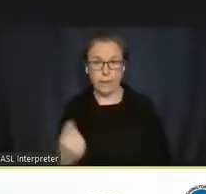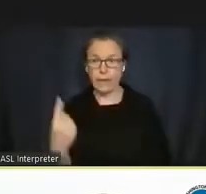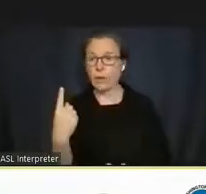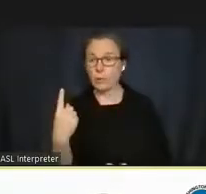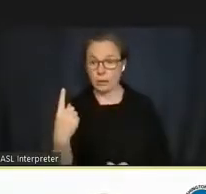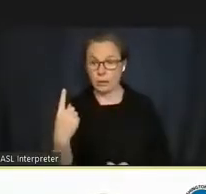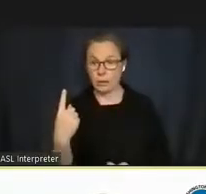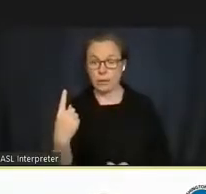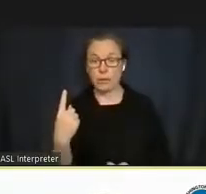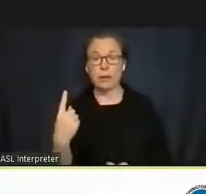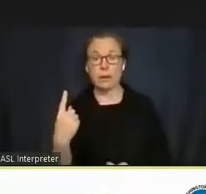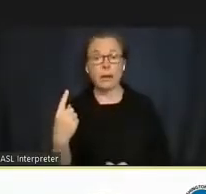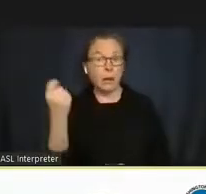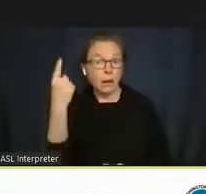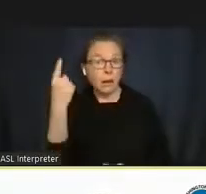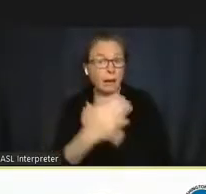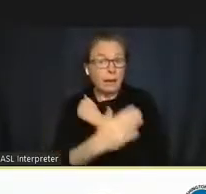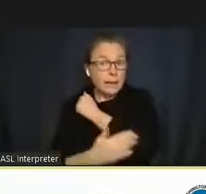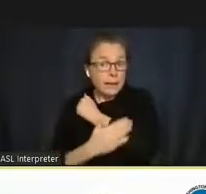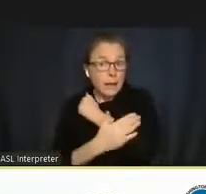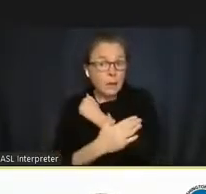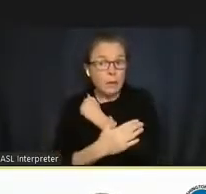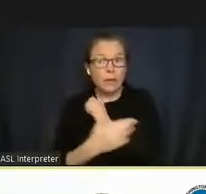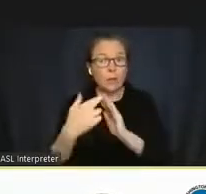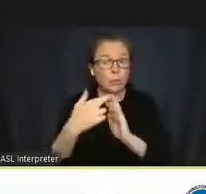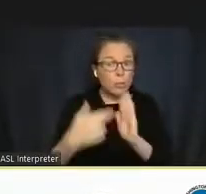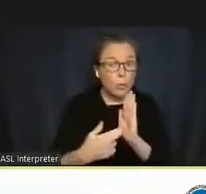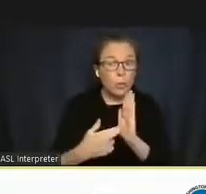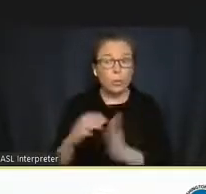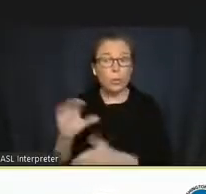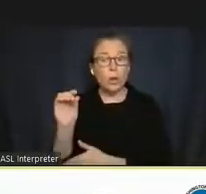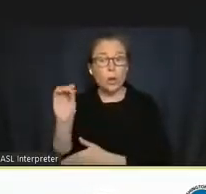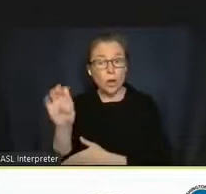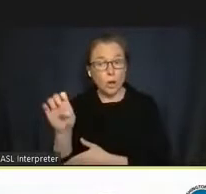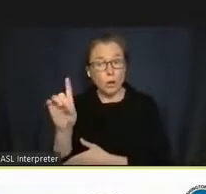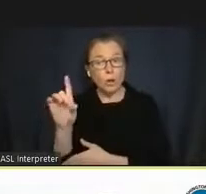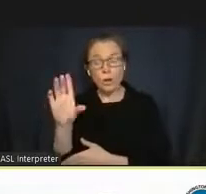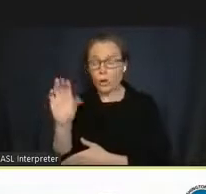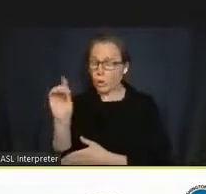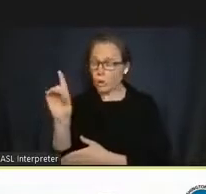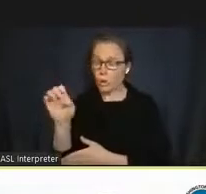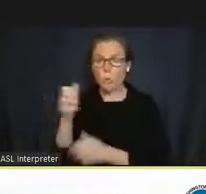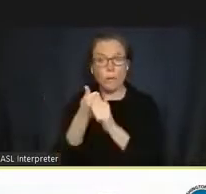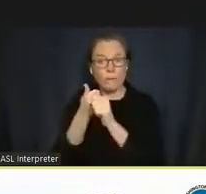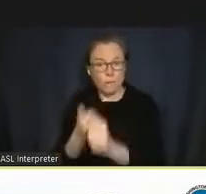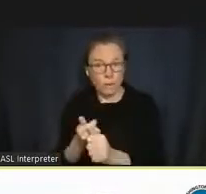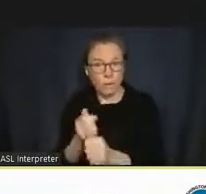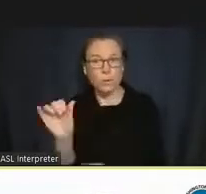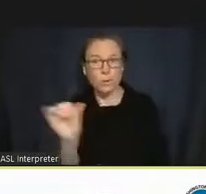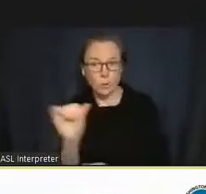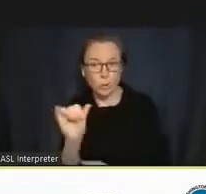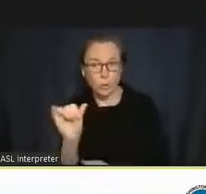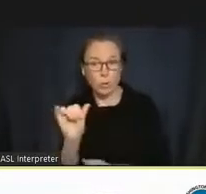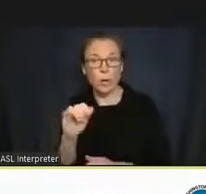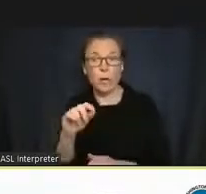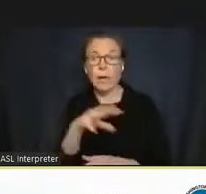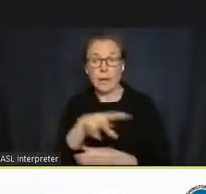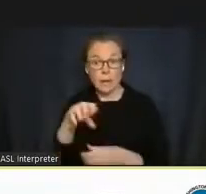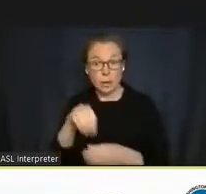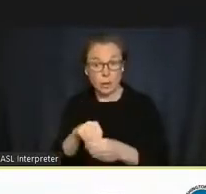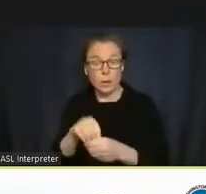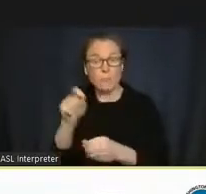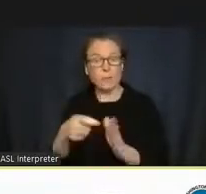charter and county code also guide our budget process, including a requirement for a